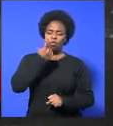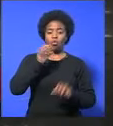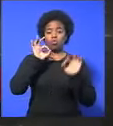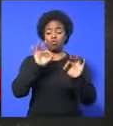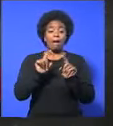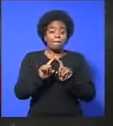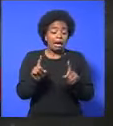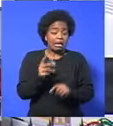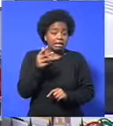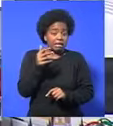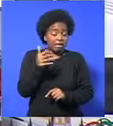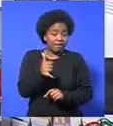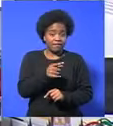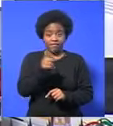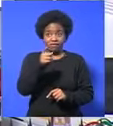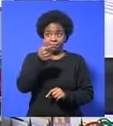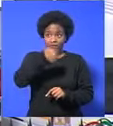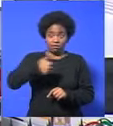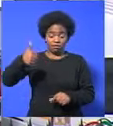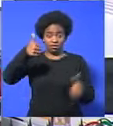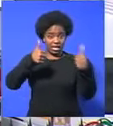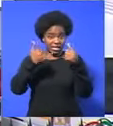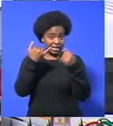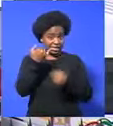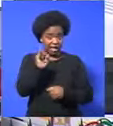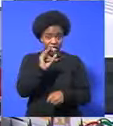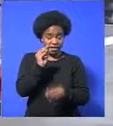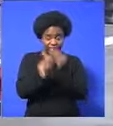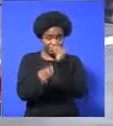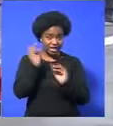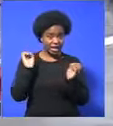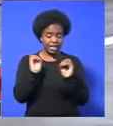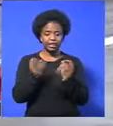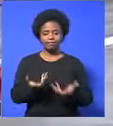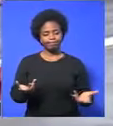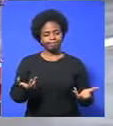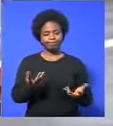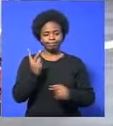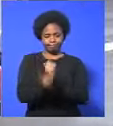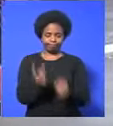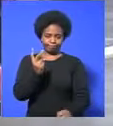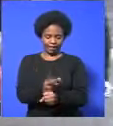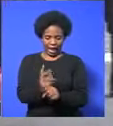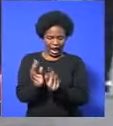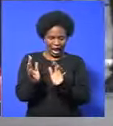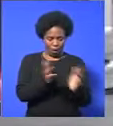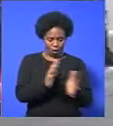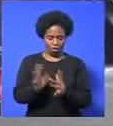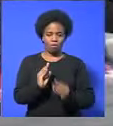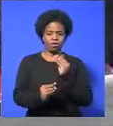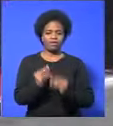if no action is taken by authorities to rectify the matter, they'll go to the drawing boards to chart a way